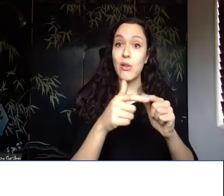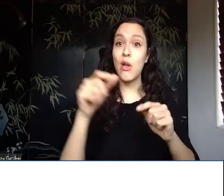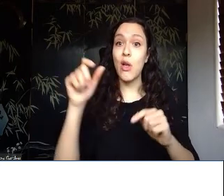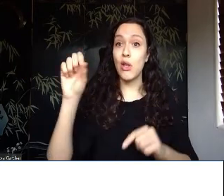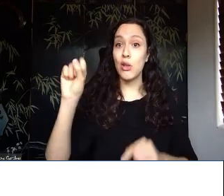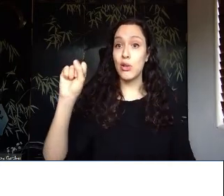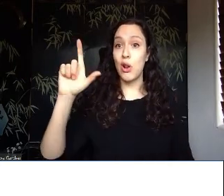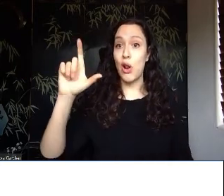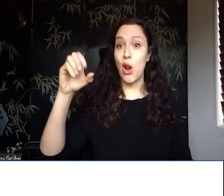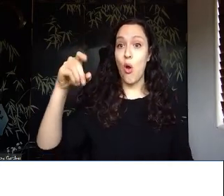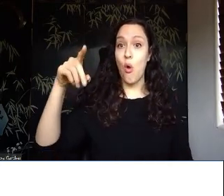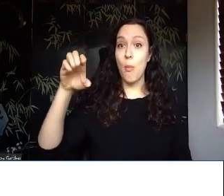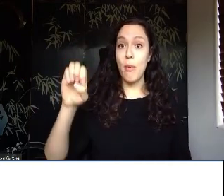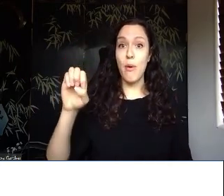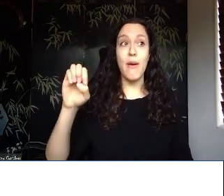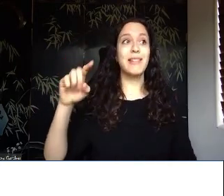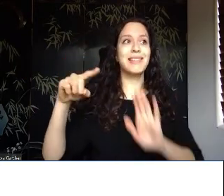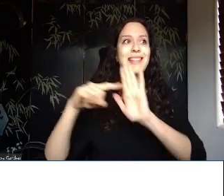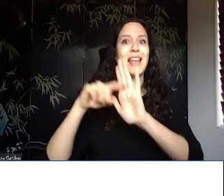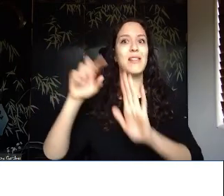1. How would we write that?